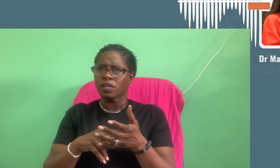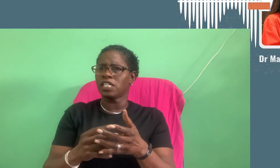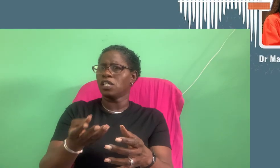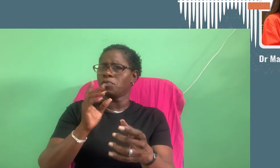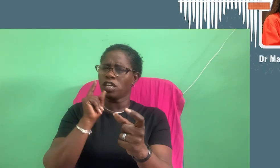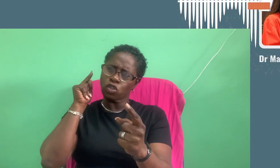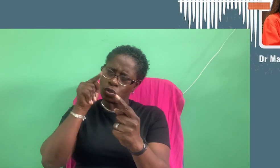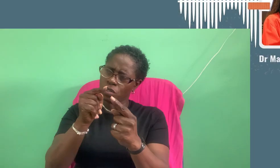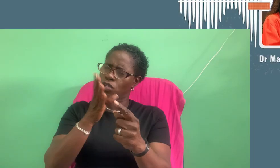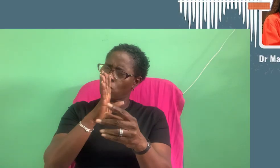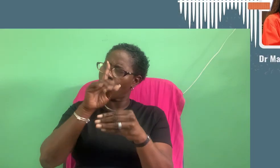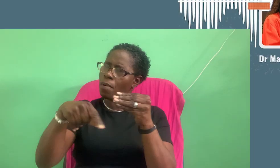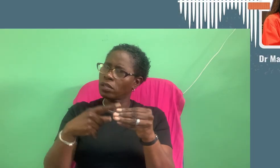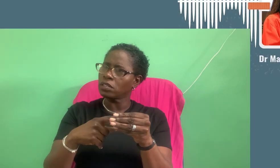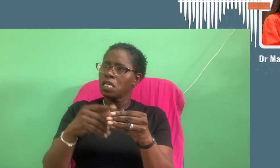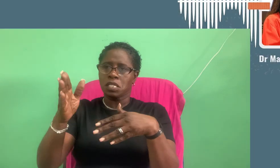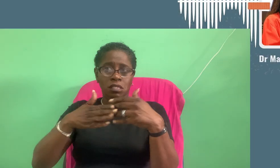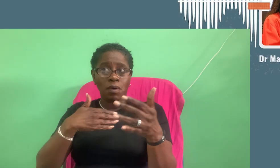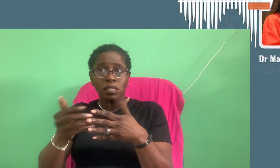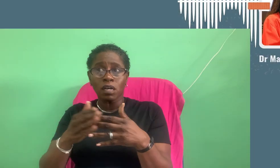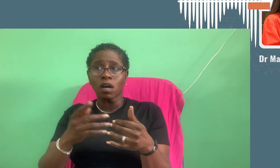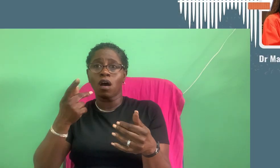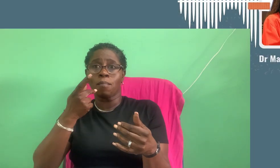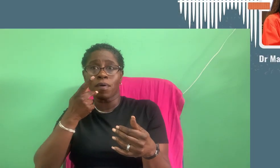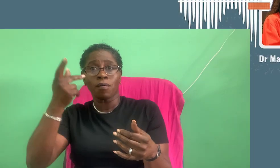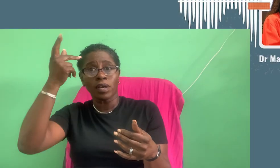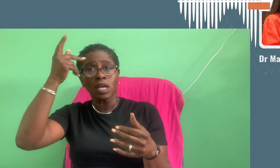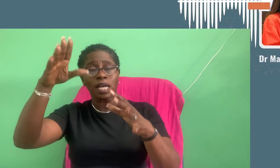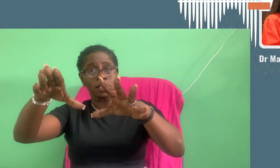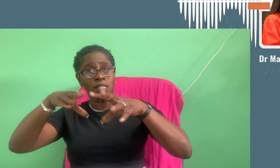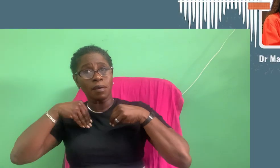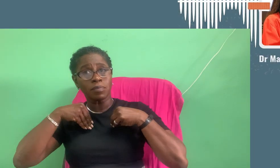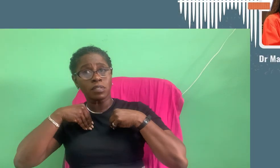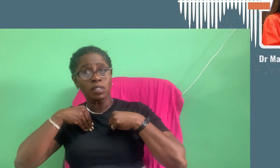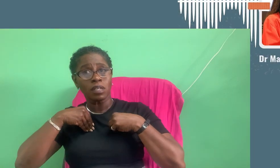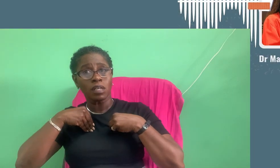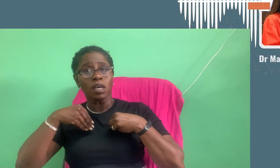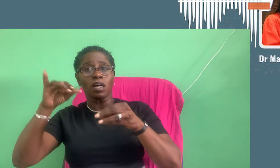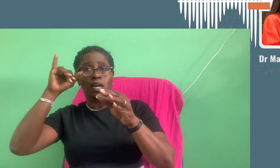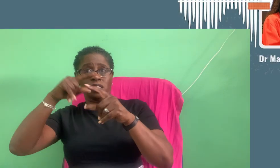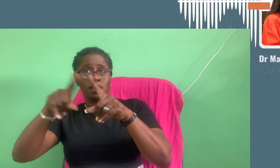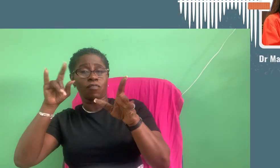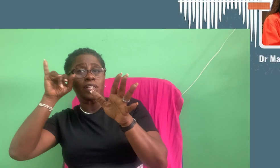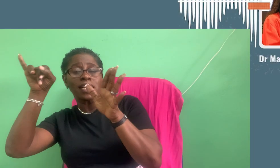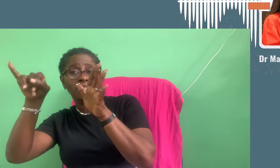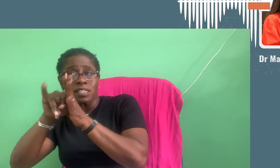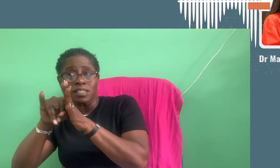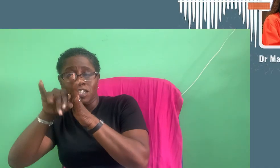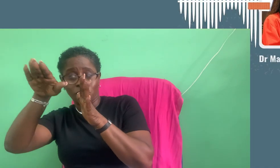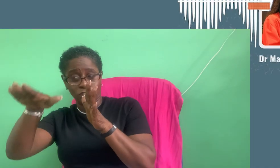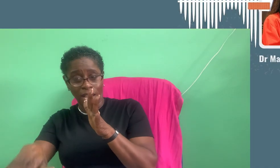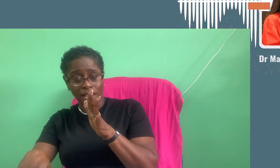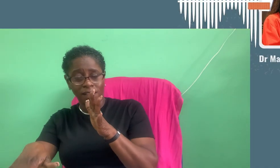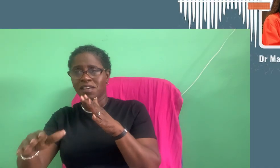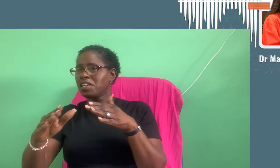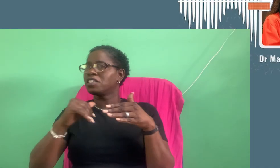in there that just because a parent comes to accept a different identity that their child has does